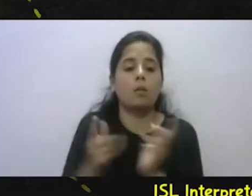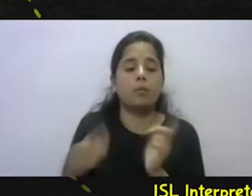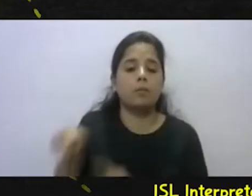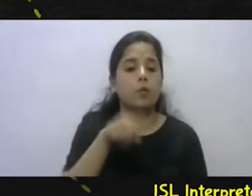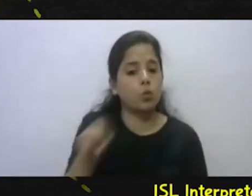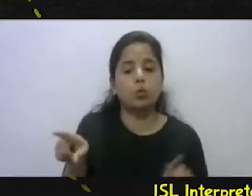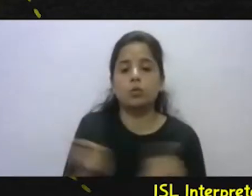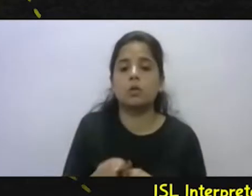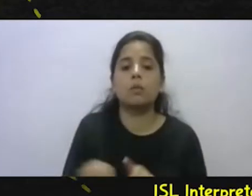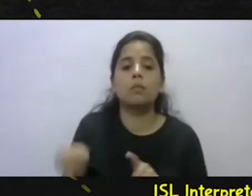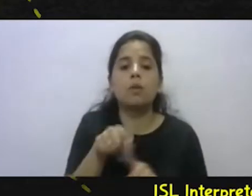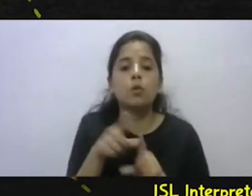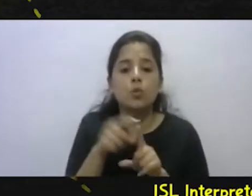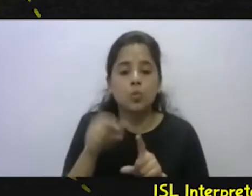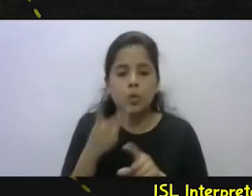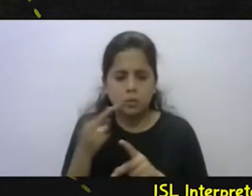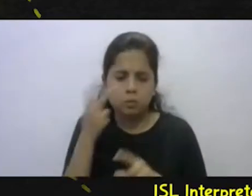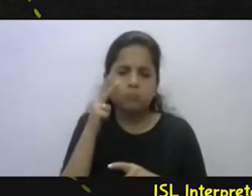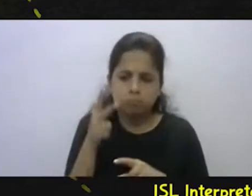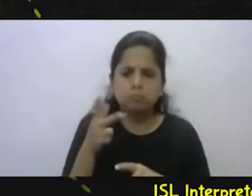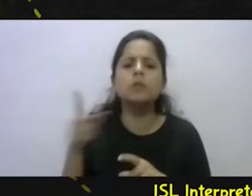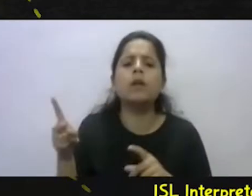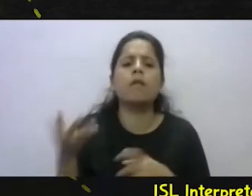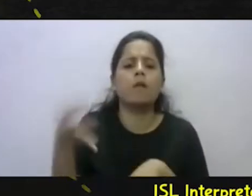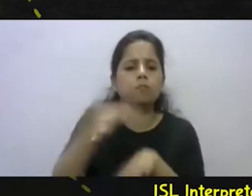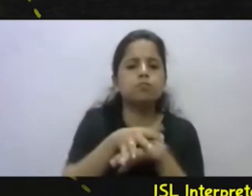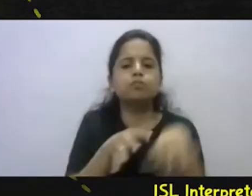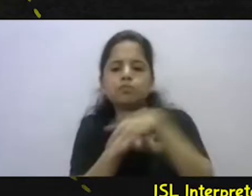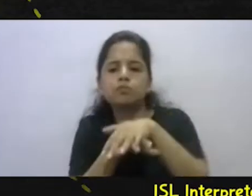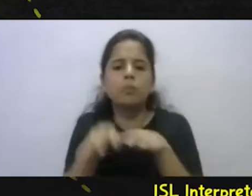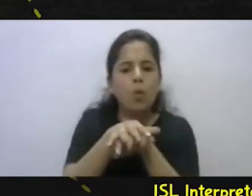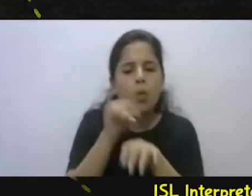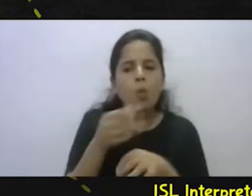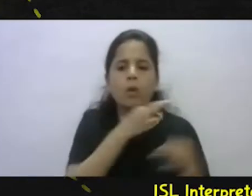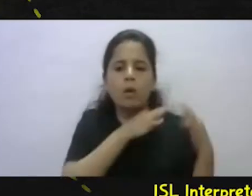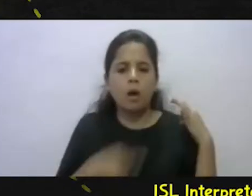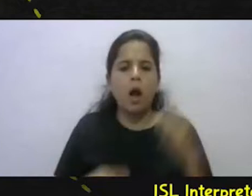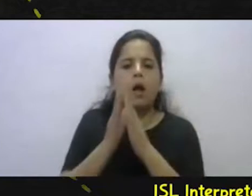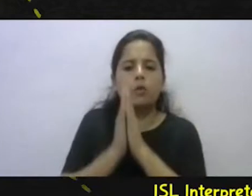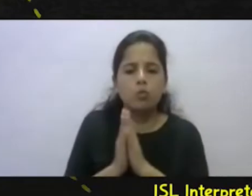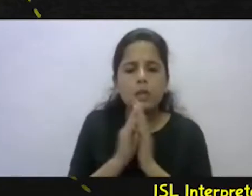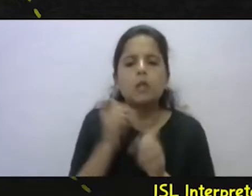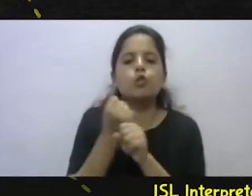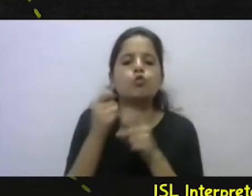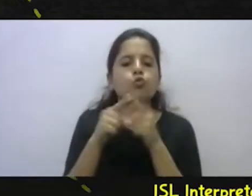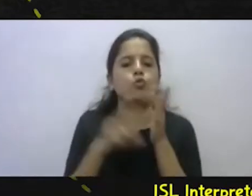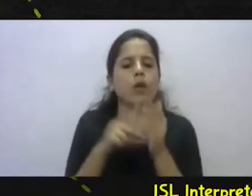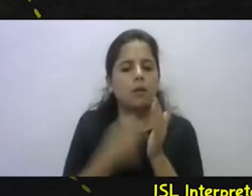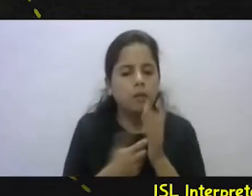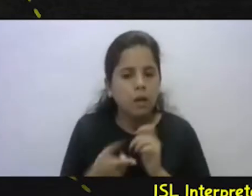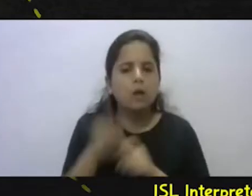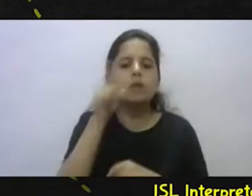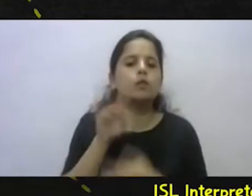also falling at the intersections, at different intersections of caste, religion, gender, sexuality,